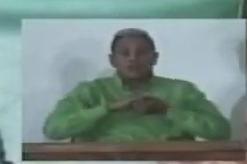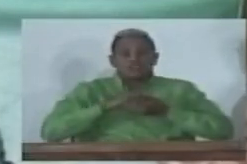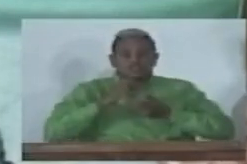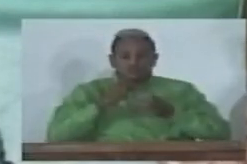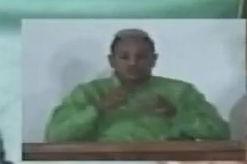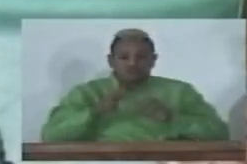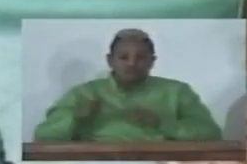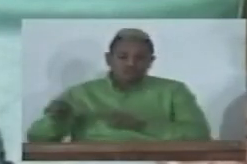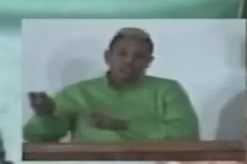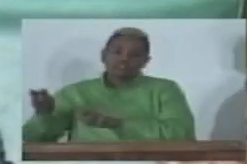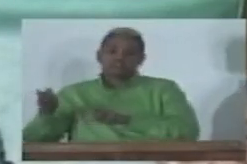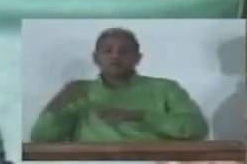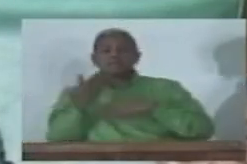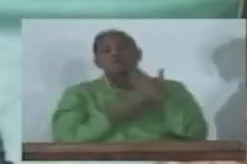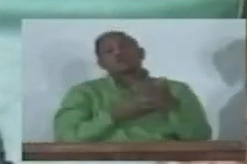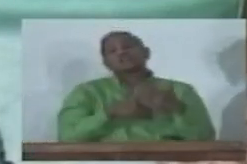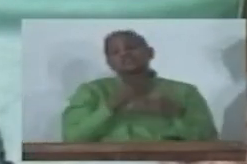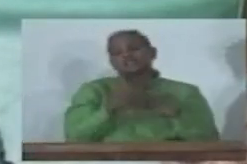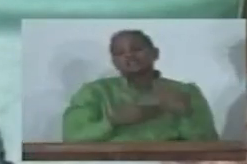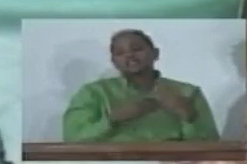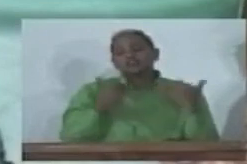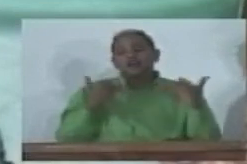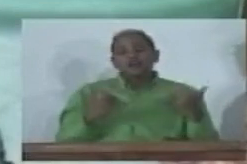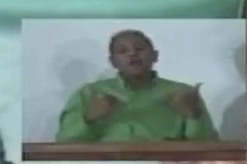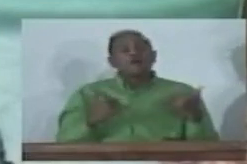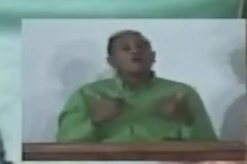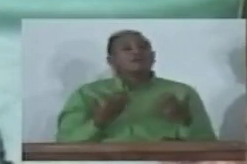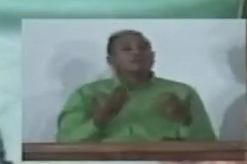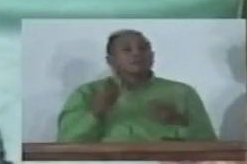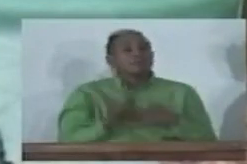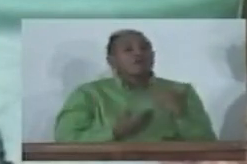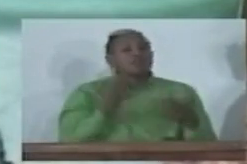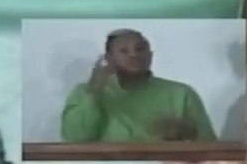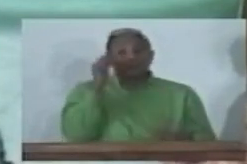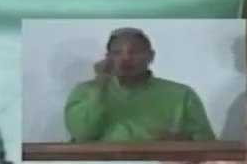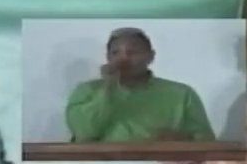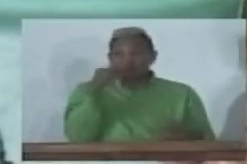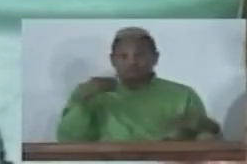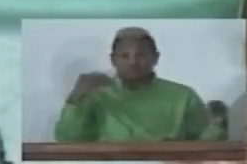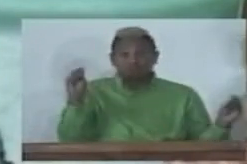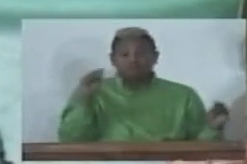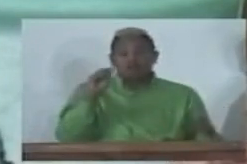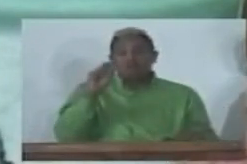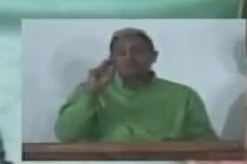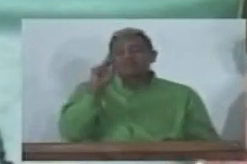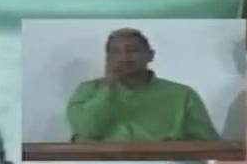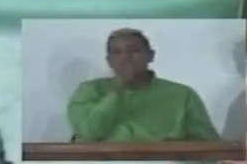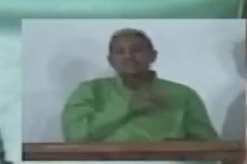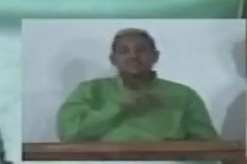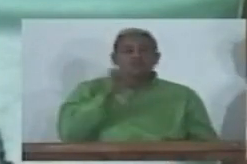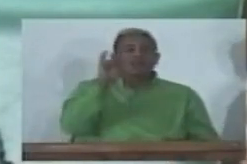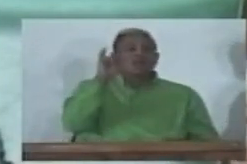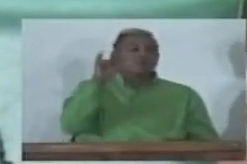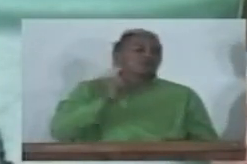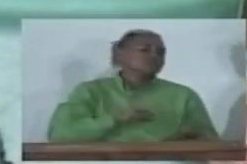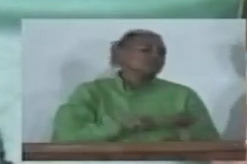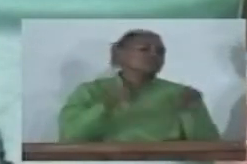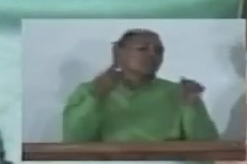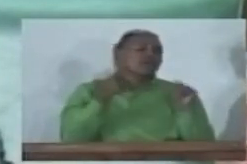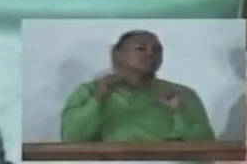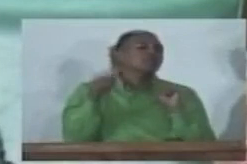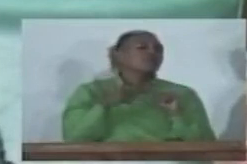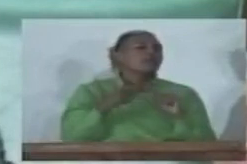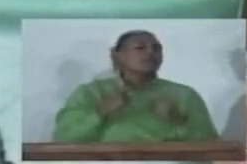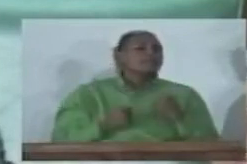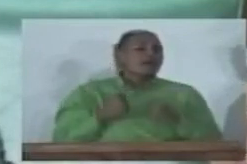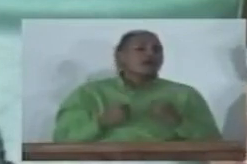process. The current process for the privatization of the Manley International Airport began, colleagues, in